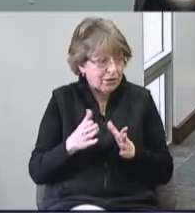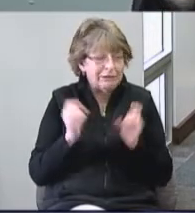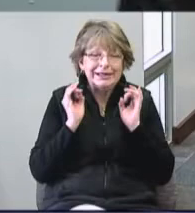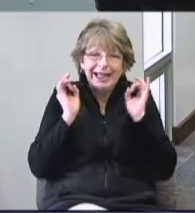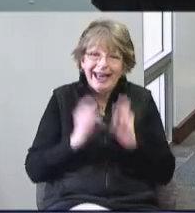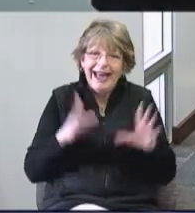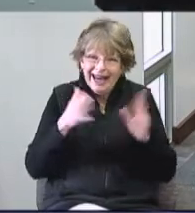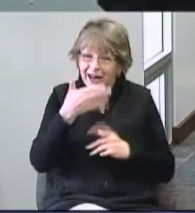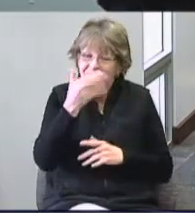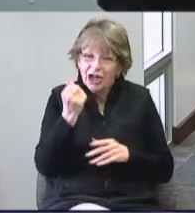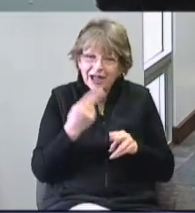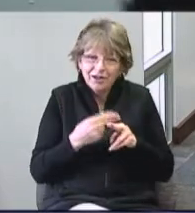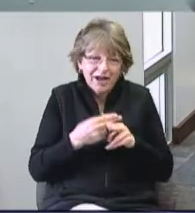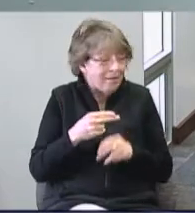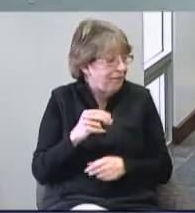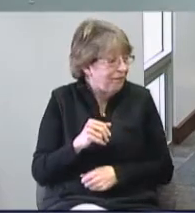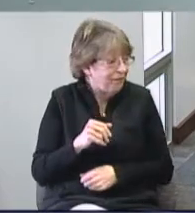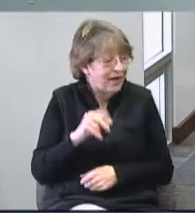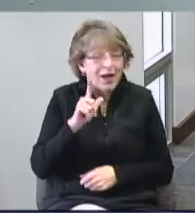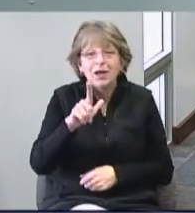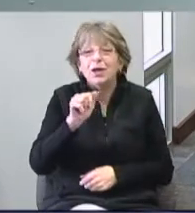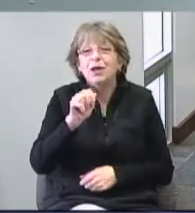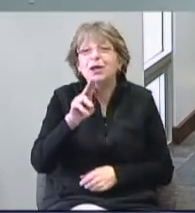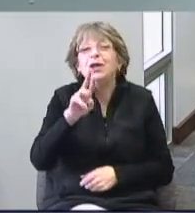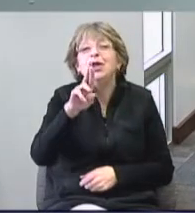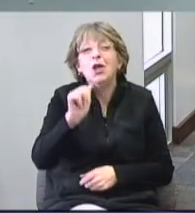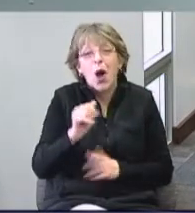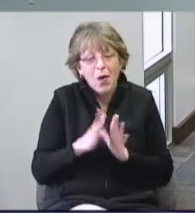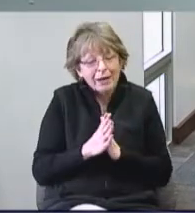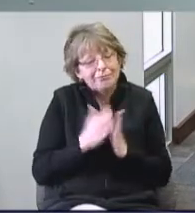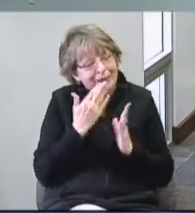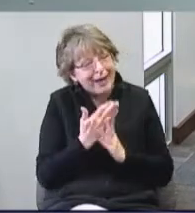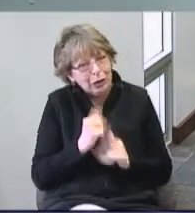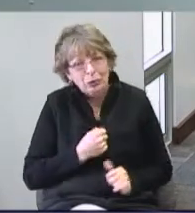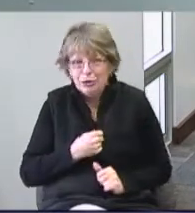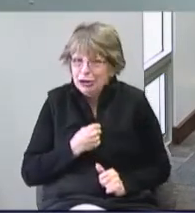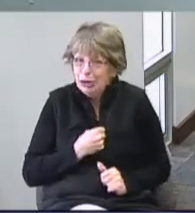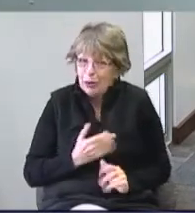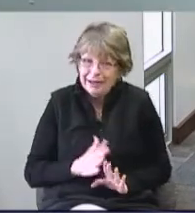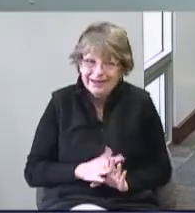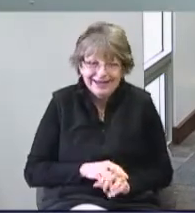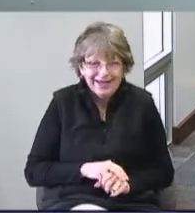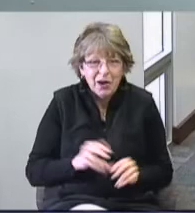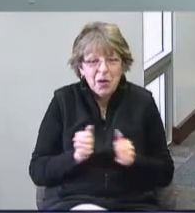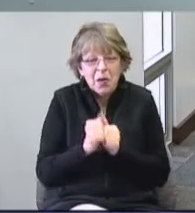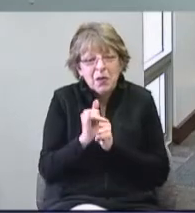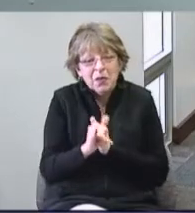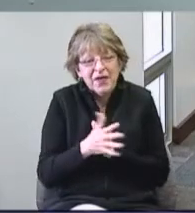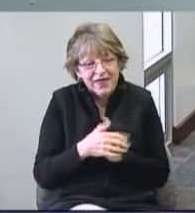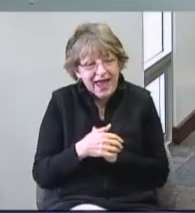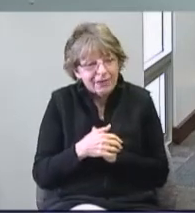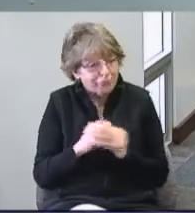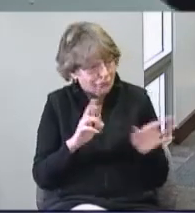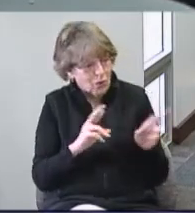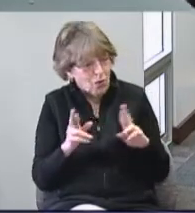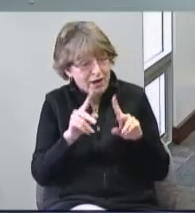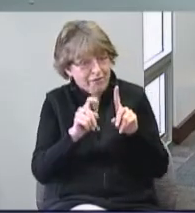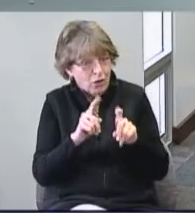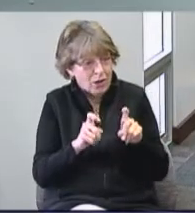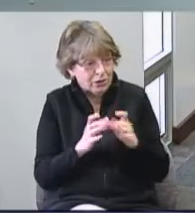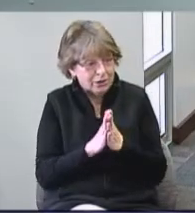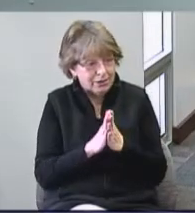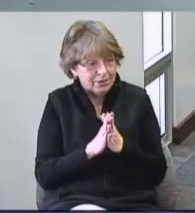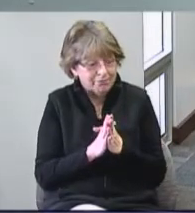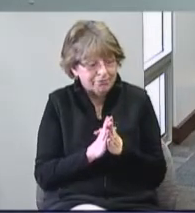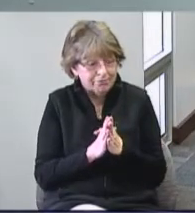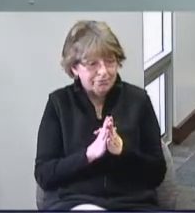name, I'm sorry. Laura. Laura, thank you. Sorry about that. So with that, would stand for any questions you might have, and certainly